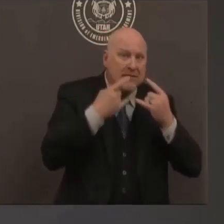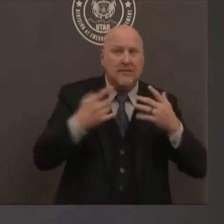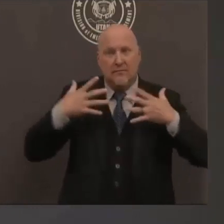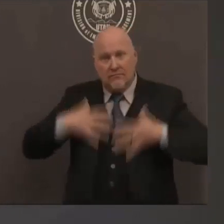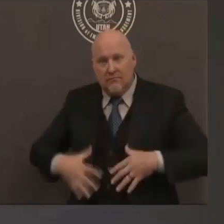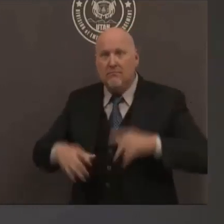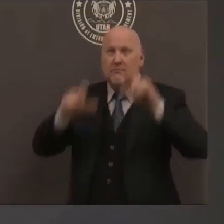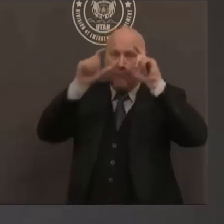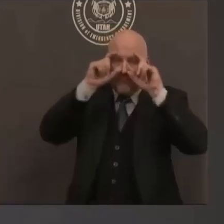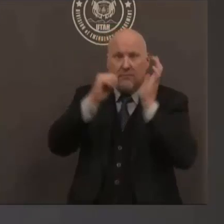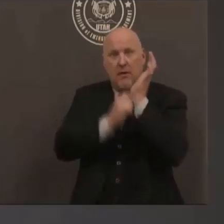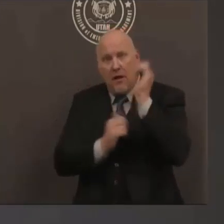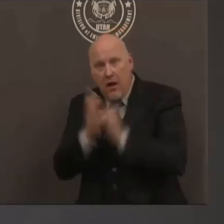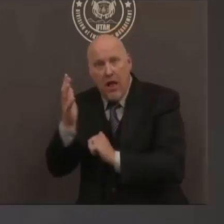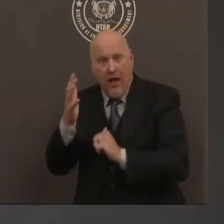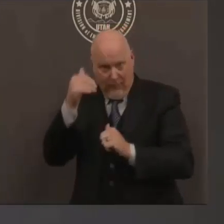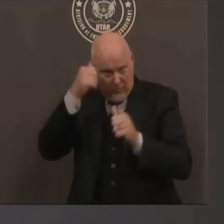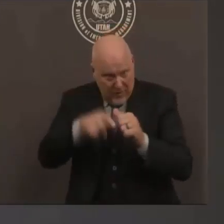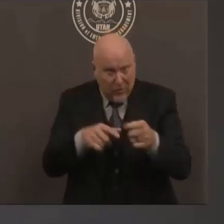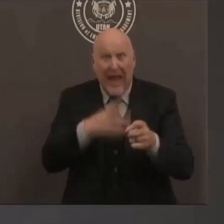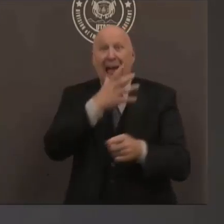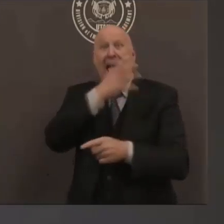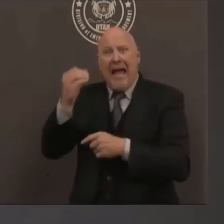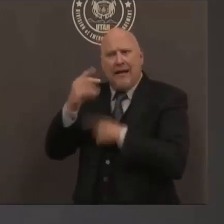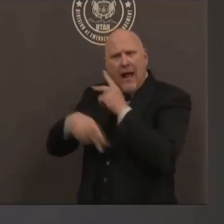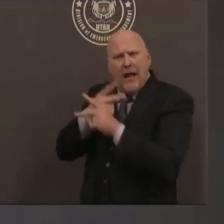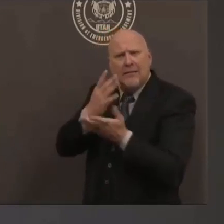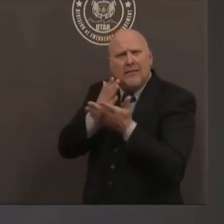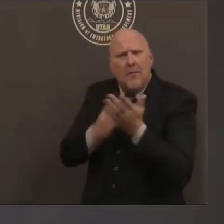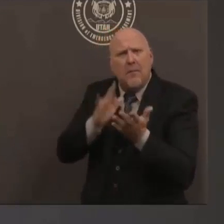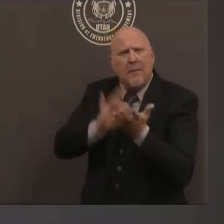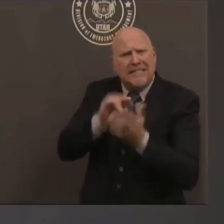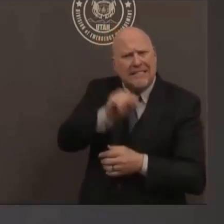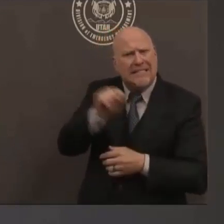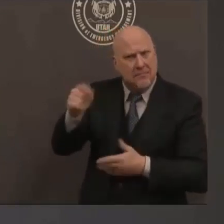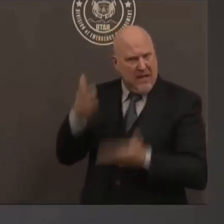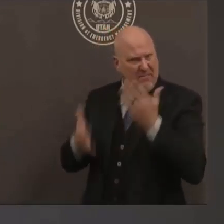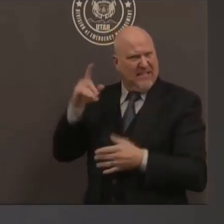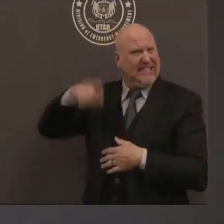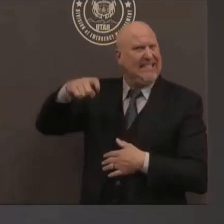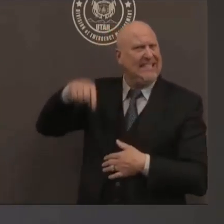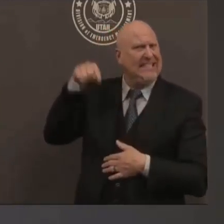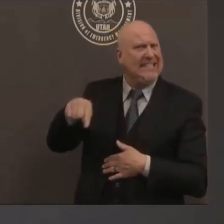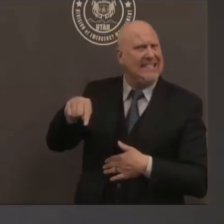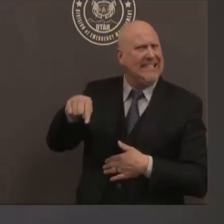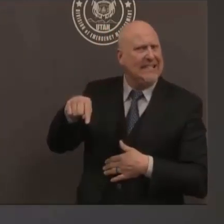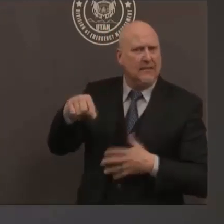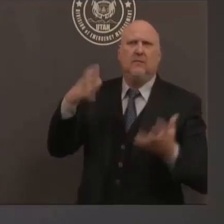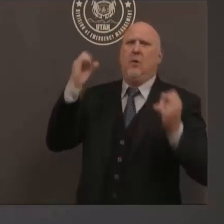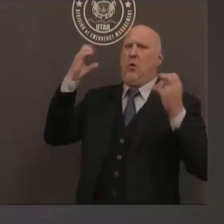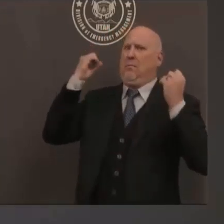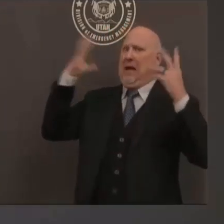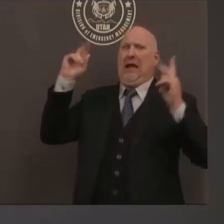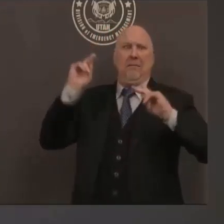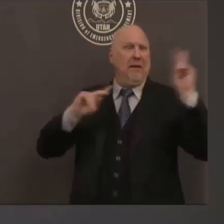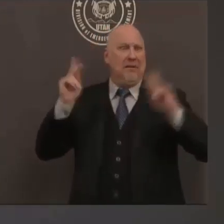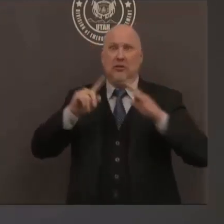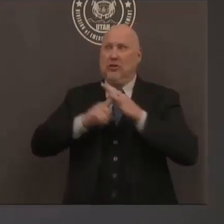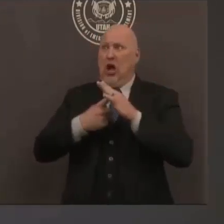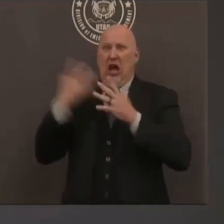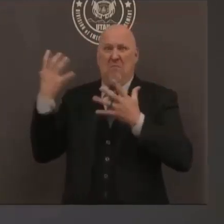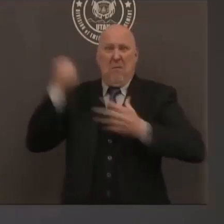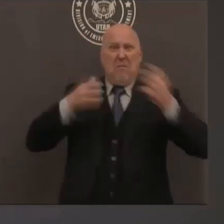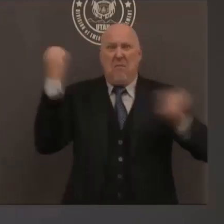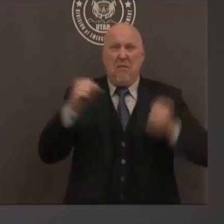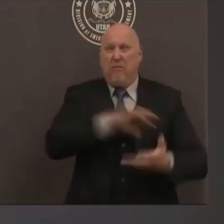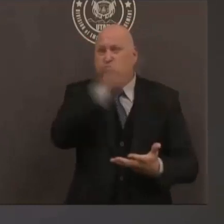masks, certainly medicines. And so everybody is scrambling to make sure that they had a supply of these kinds of things to help us,